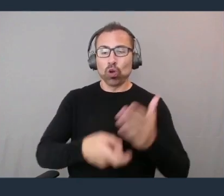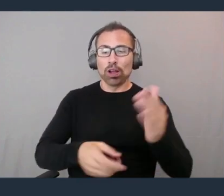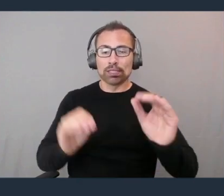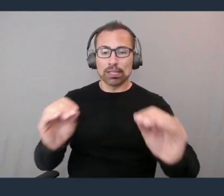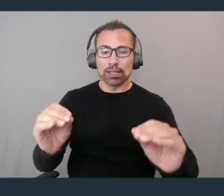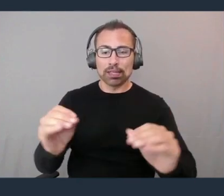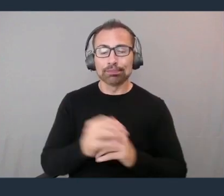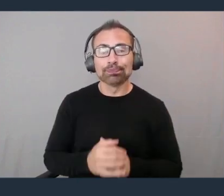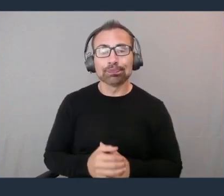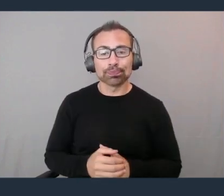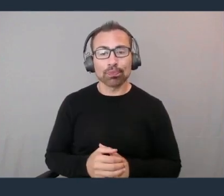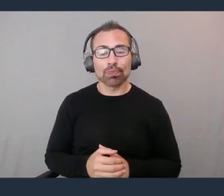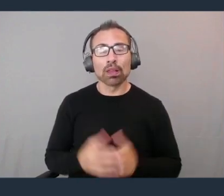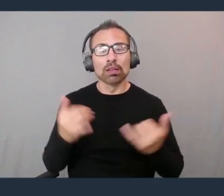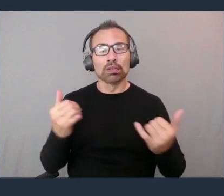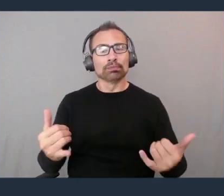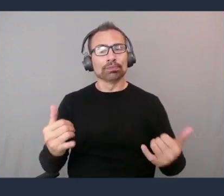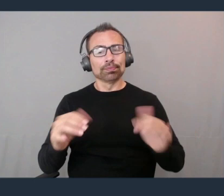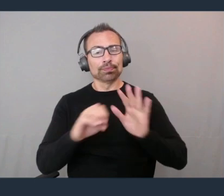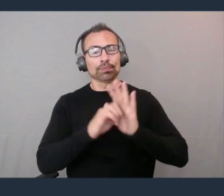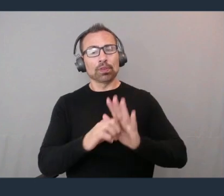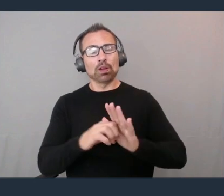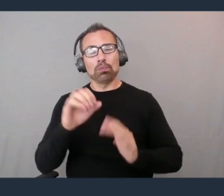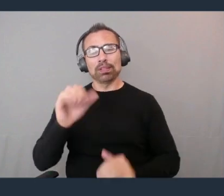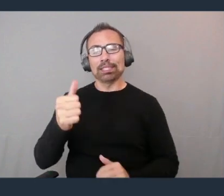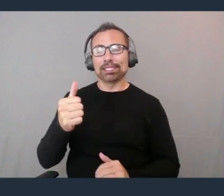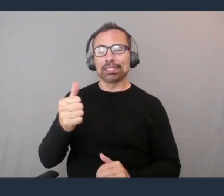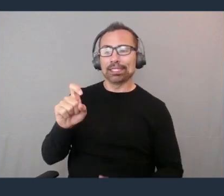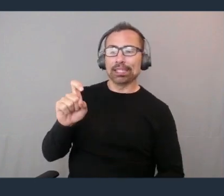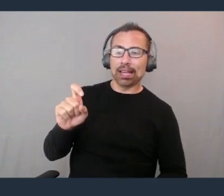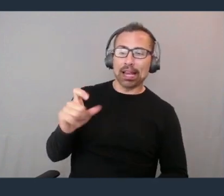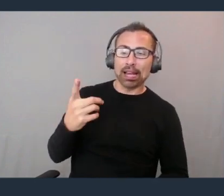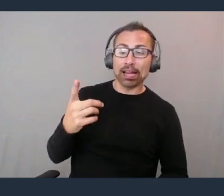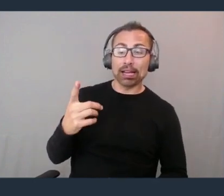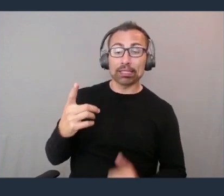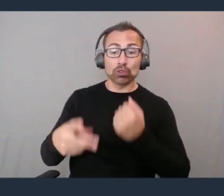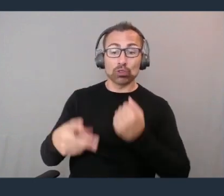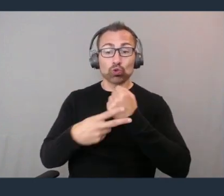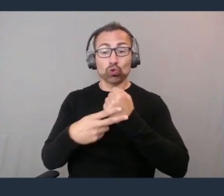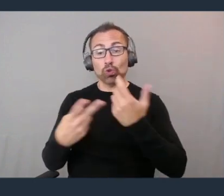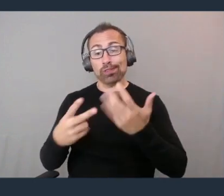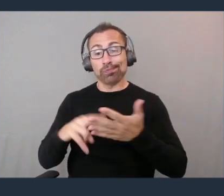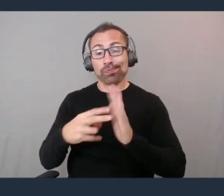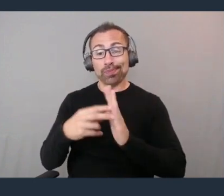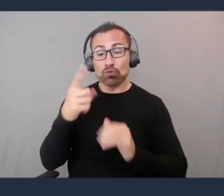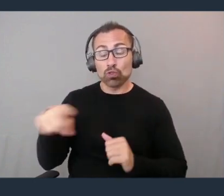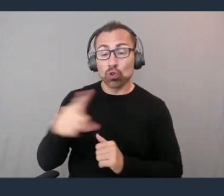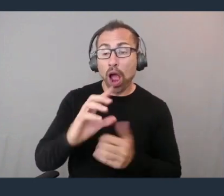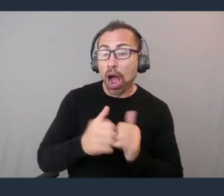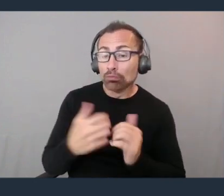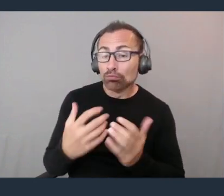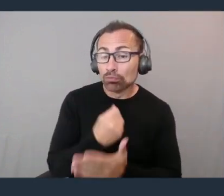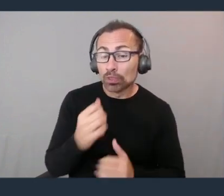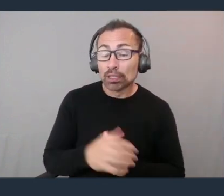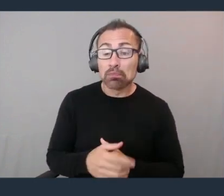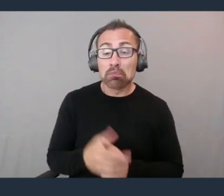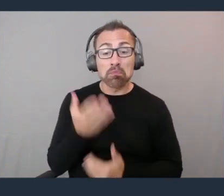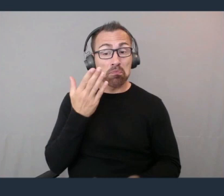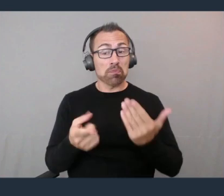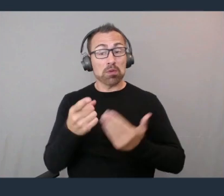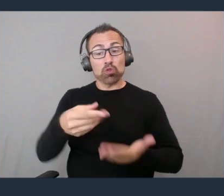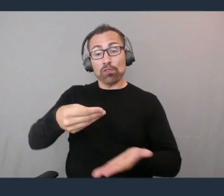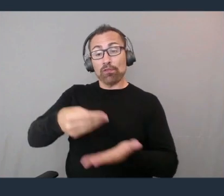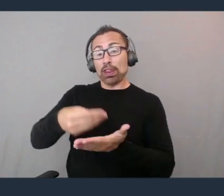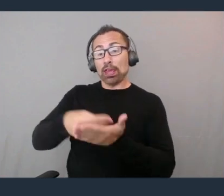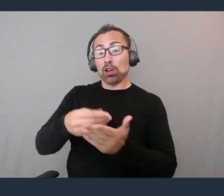take an example to see what this 10x restore improvement means to you and how you can leverage it. Let's say you're a financial organization and you